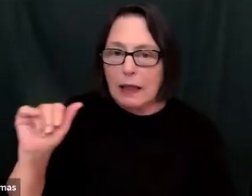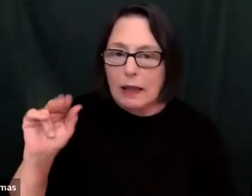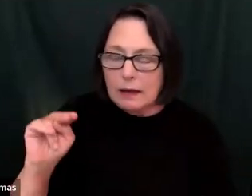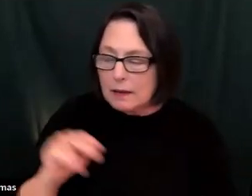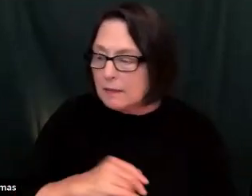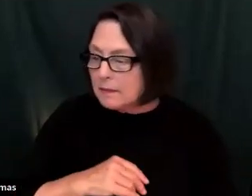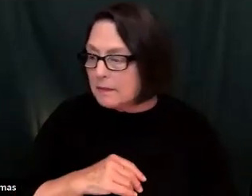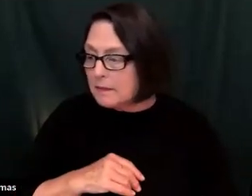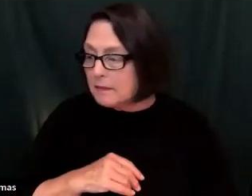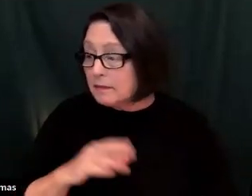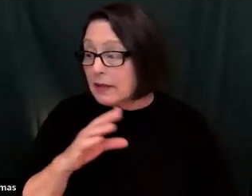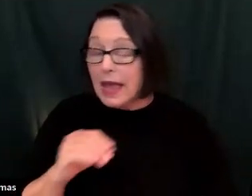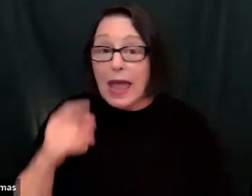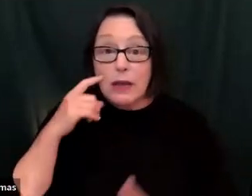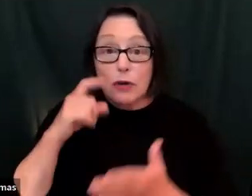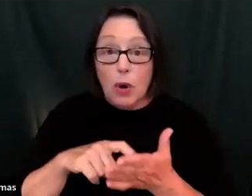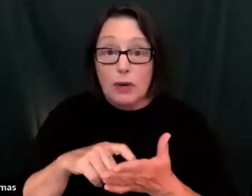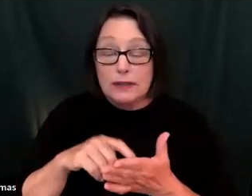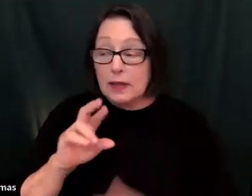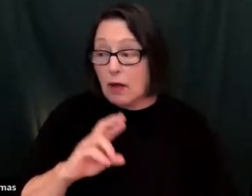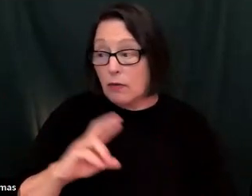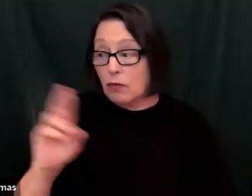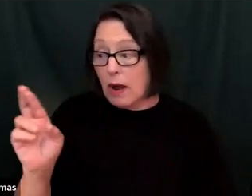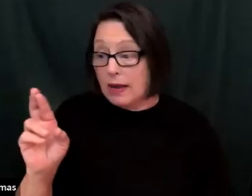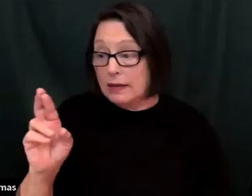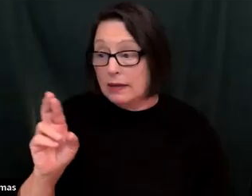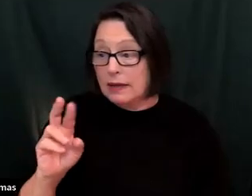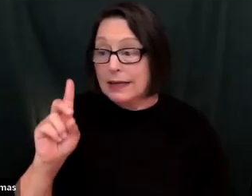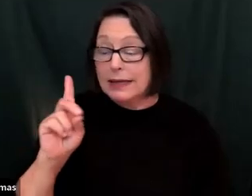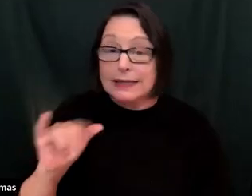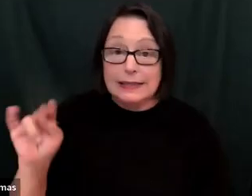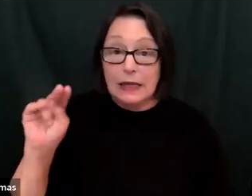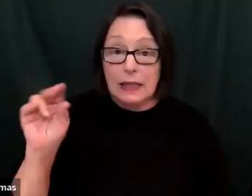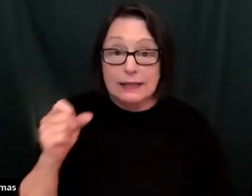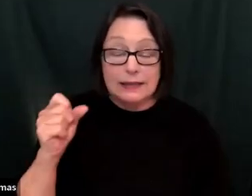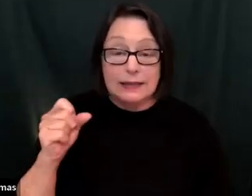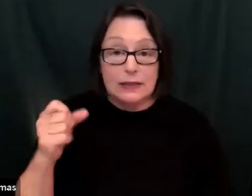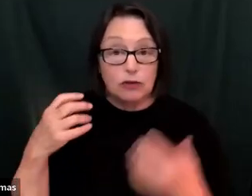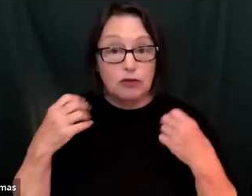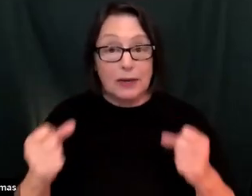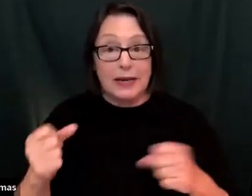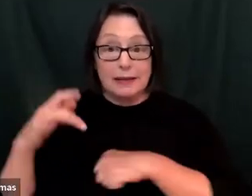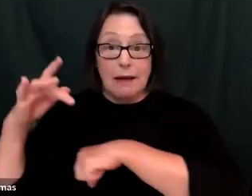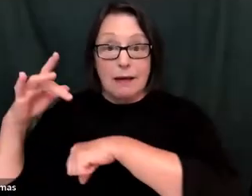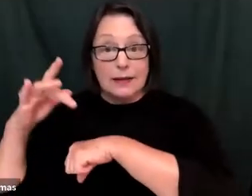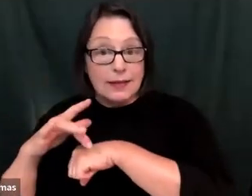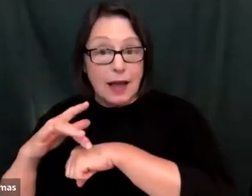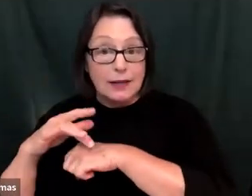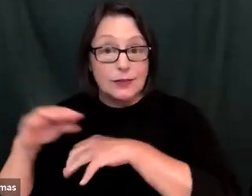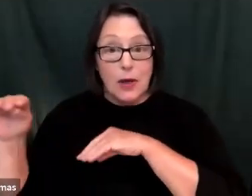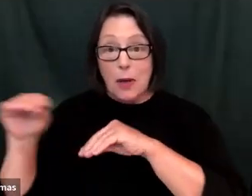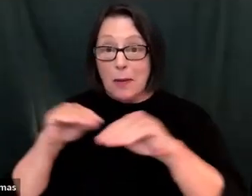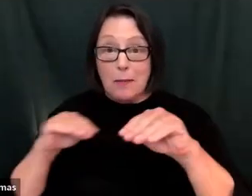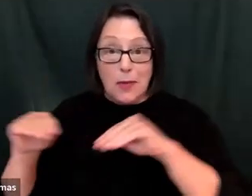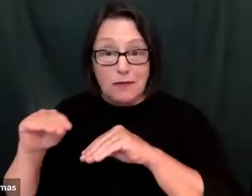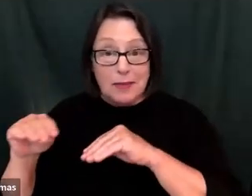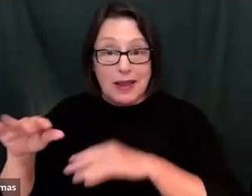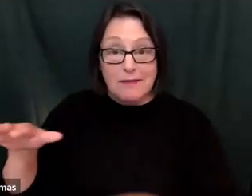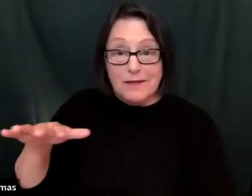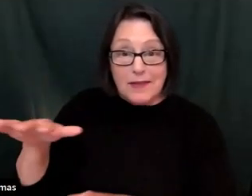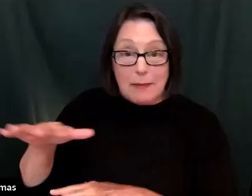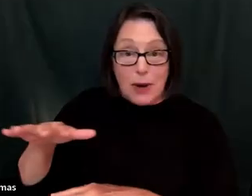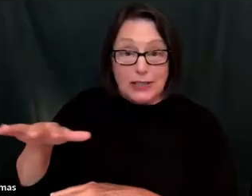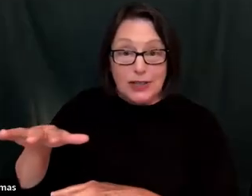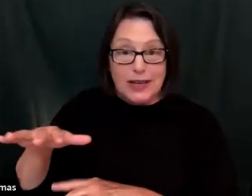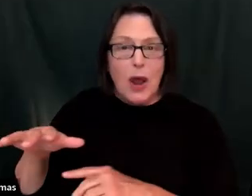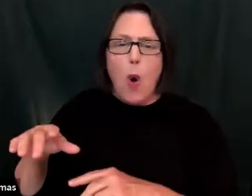And then you'll notice on the right that there are Dylan's strengths. Touch, movement, and vibration are great ways to provide